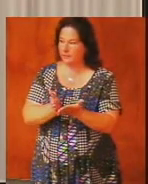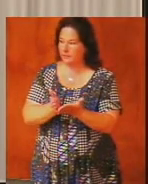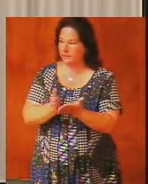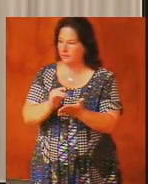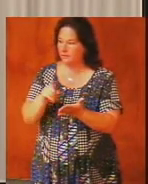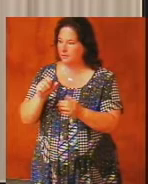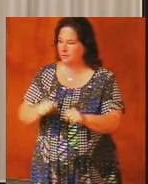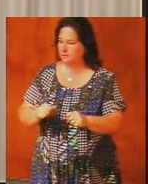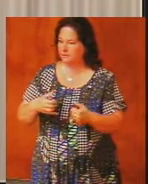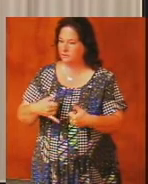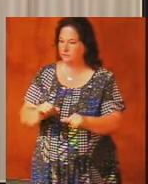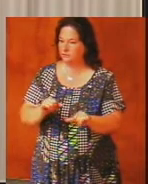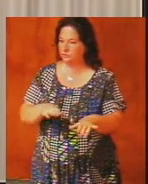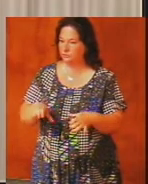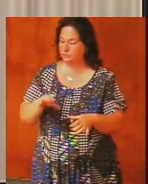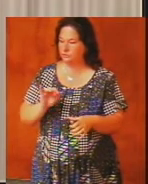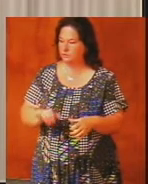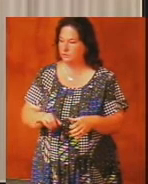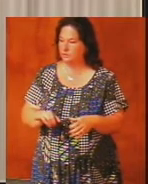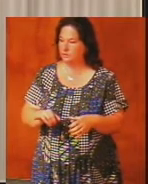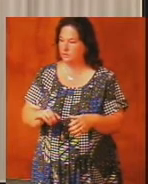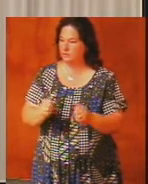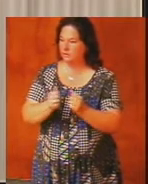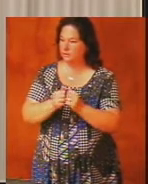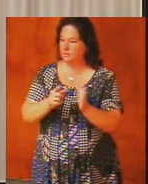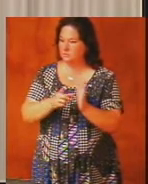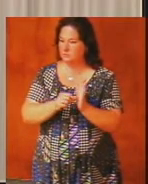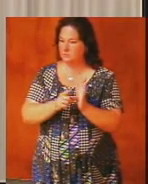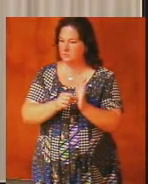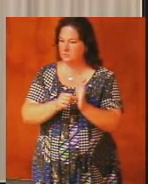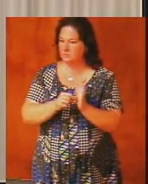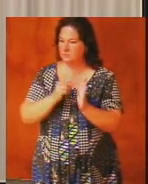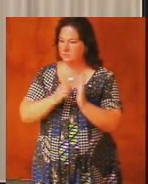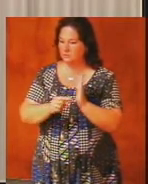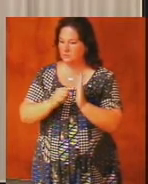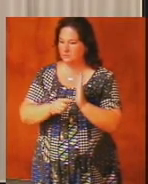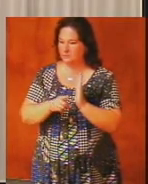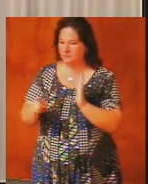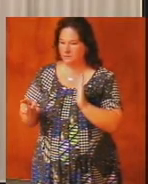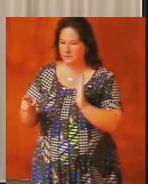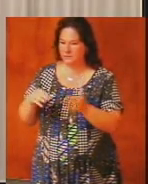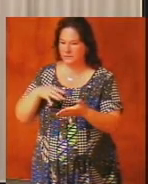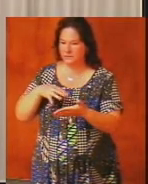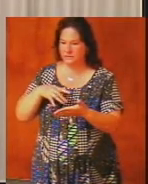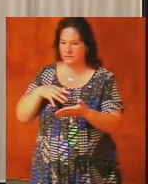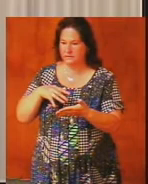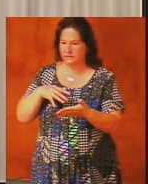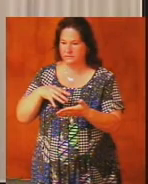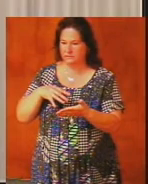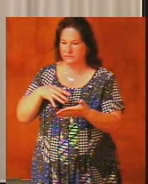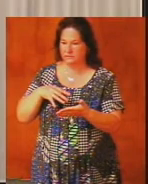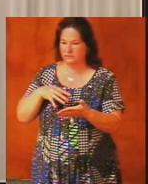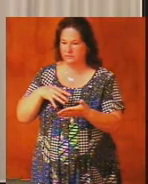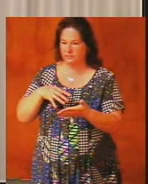you can still do that by printing out the passage you're studying,